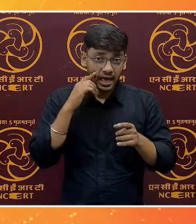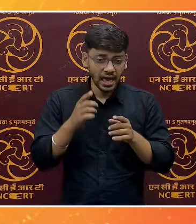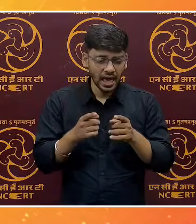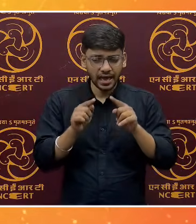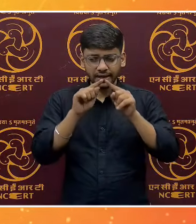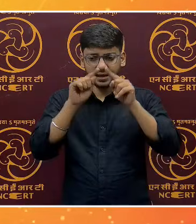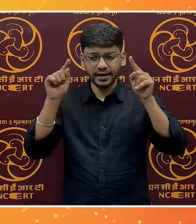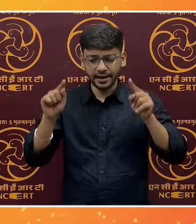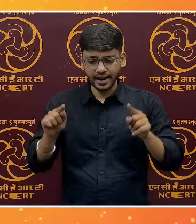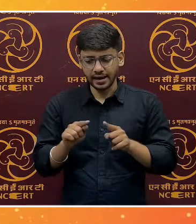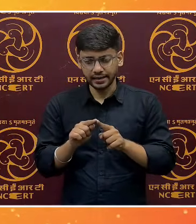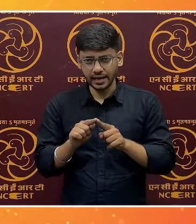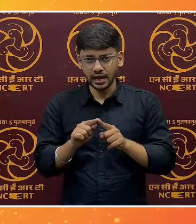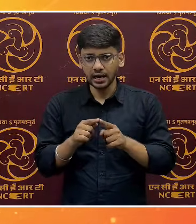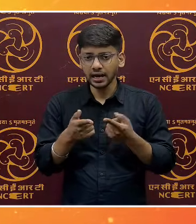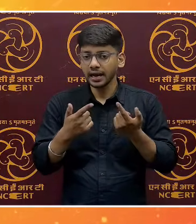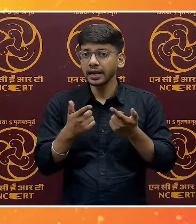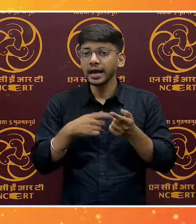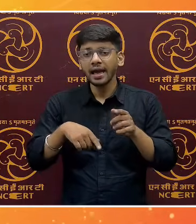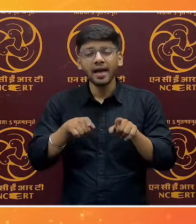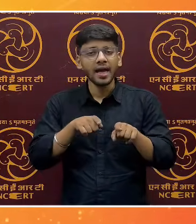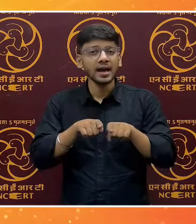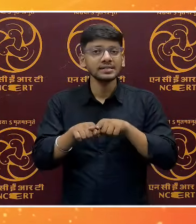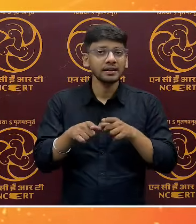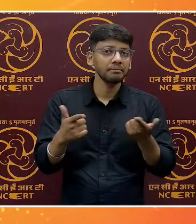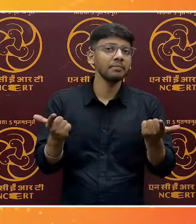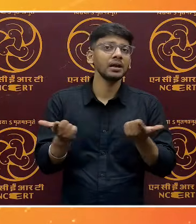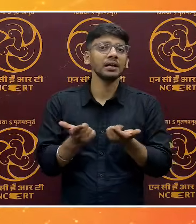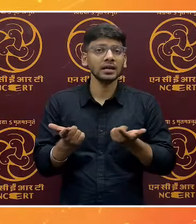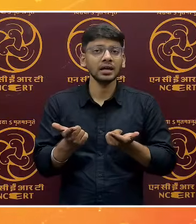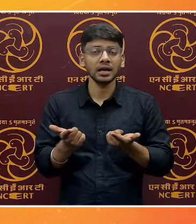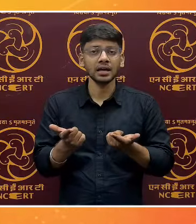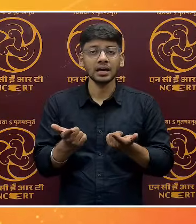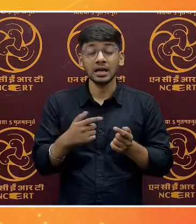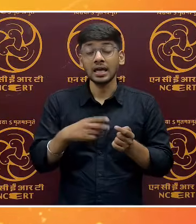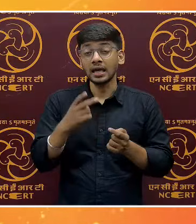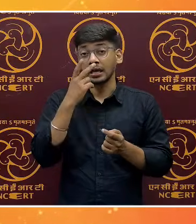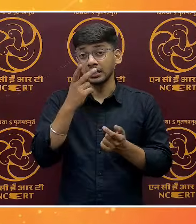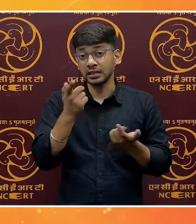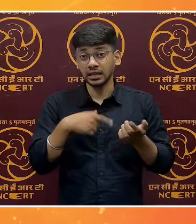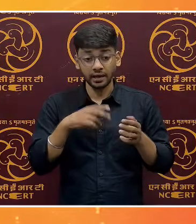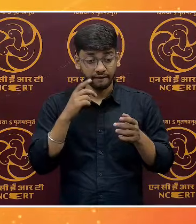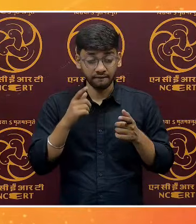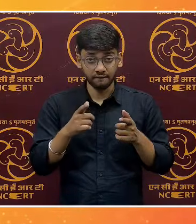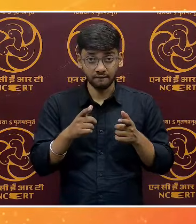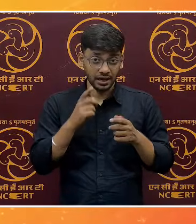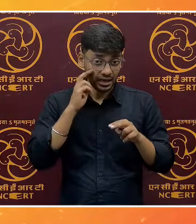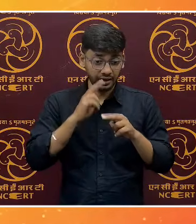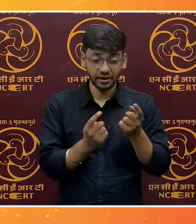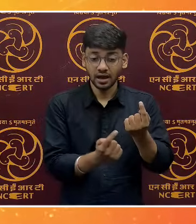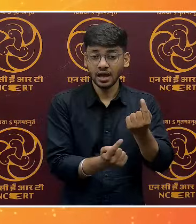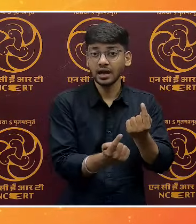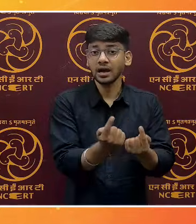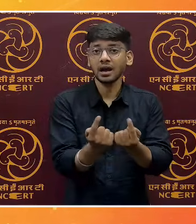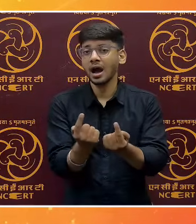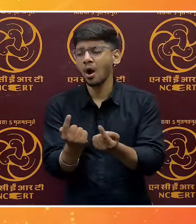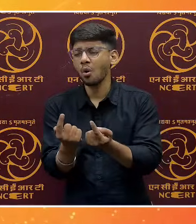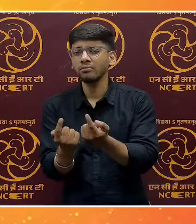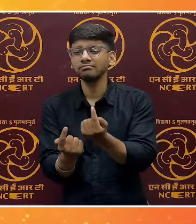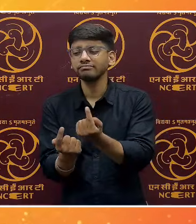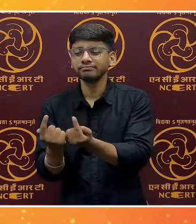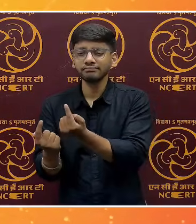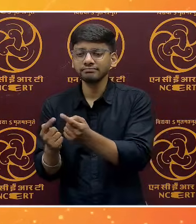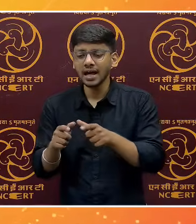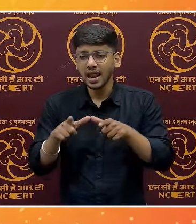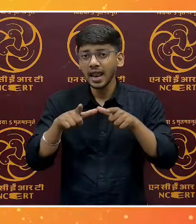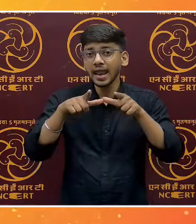So these are the example of rectangular shape or rectangles. So here we can see the farmer's land. It might be of any shape, but